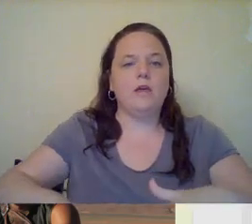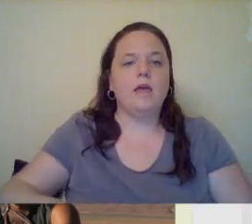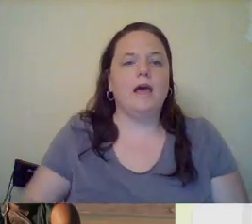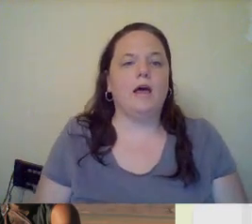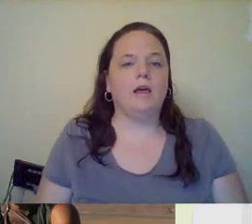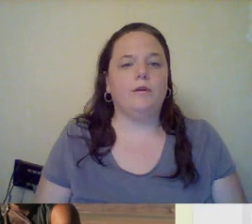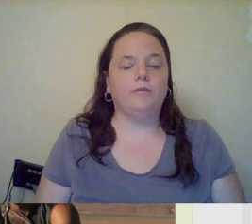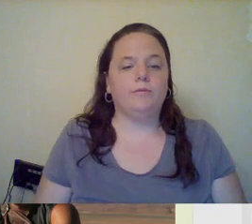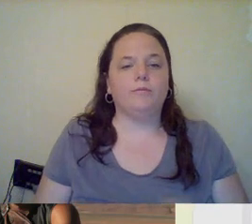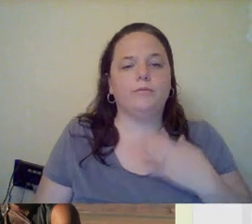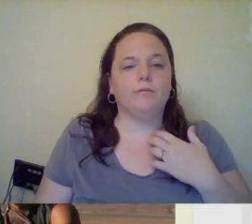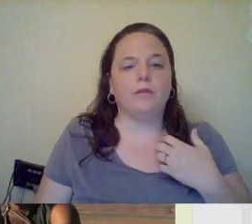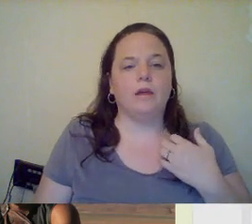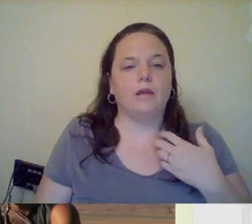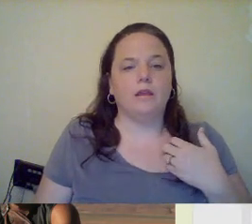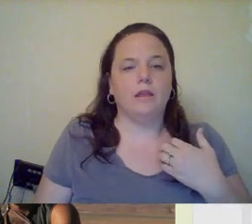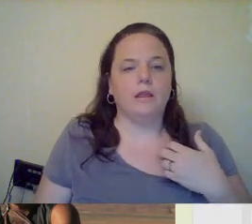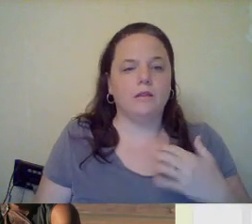walking.